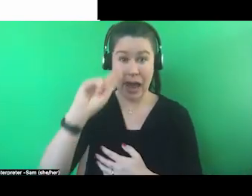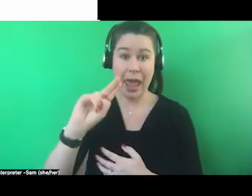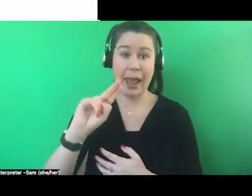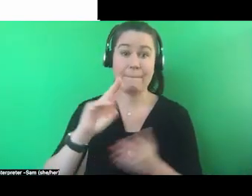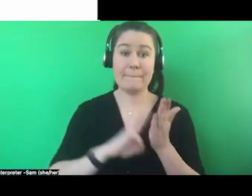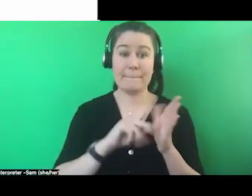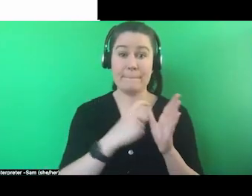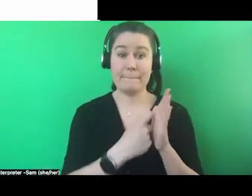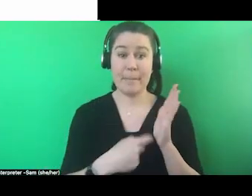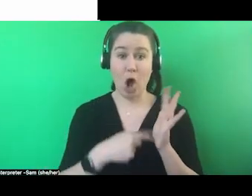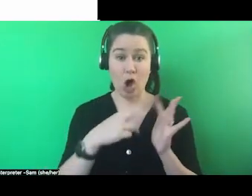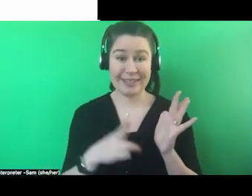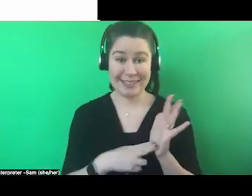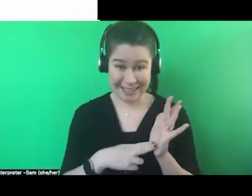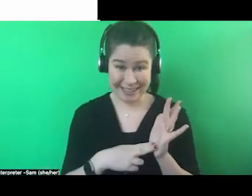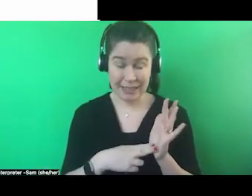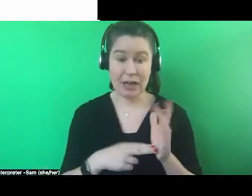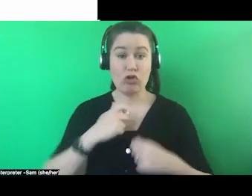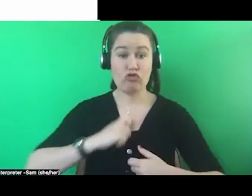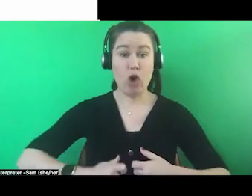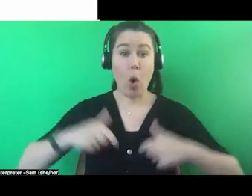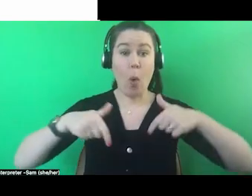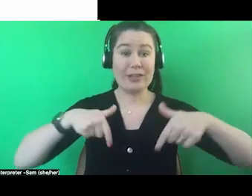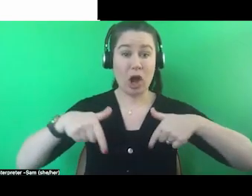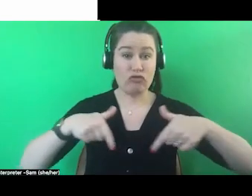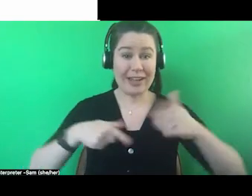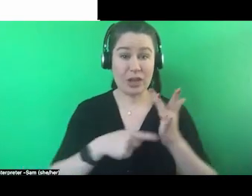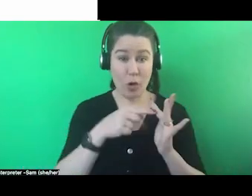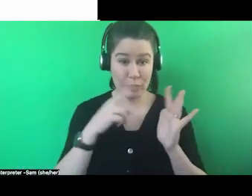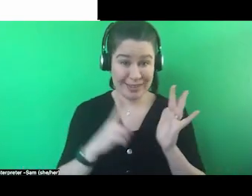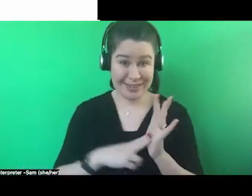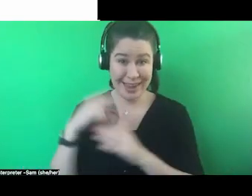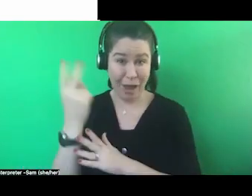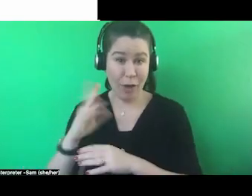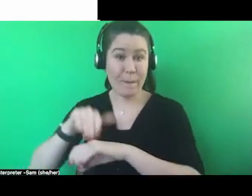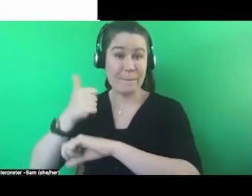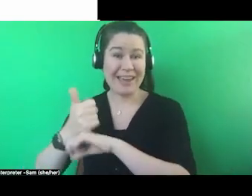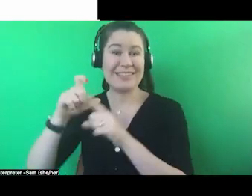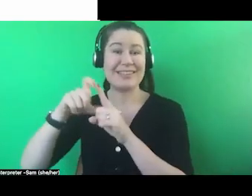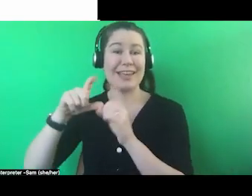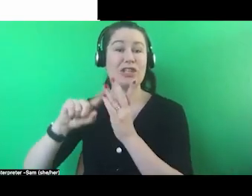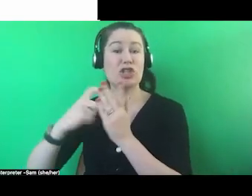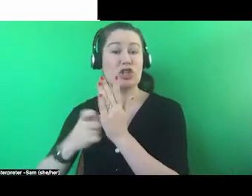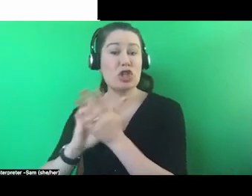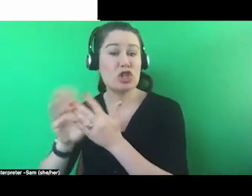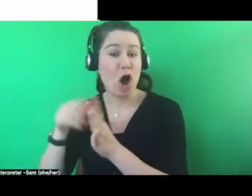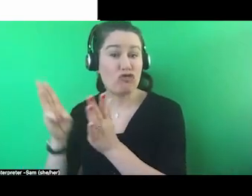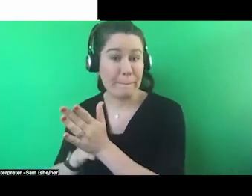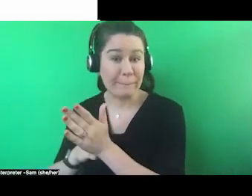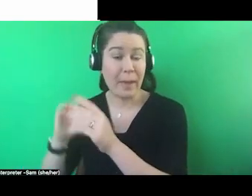Martin. I am the director of Teen Arts, a dance company based in Durham, which is in the northeast of